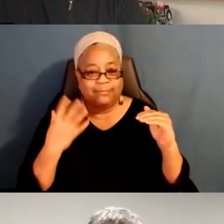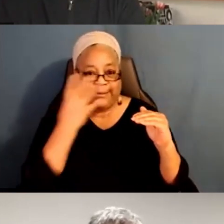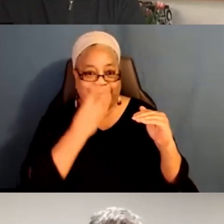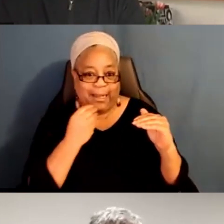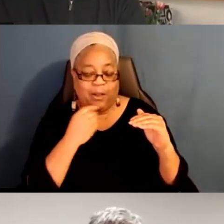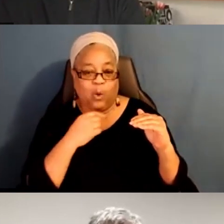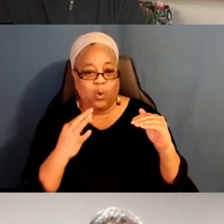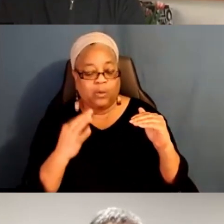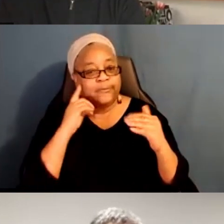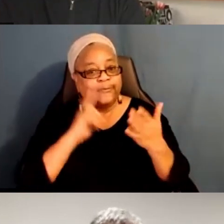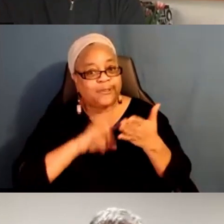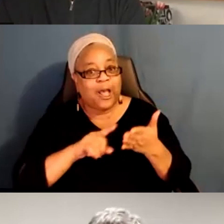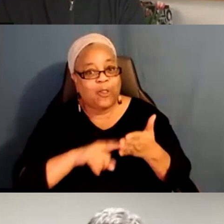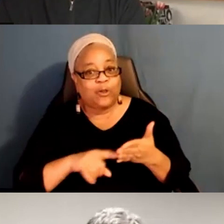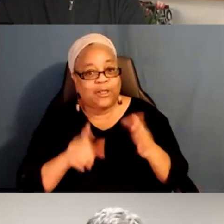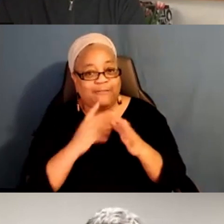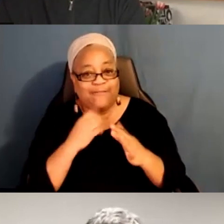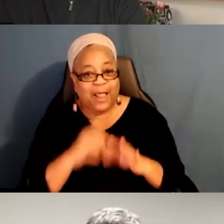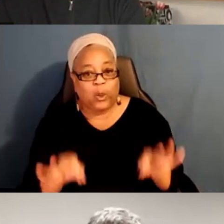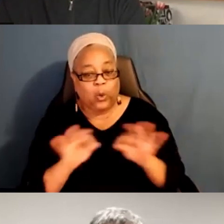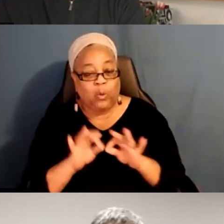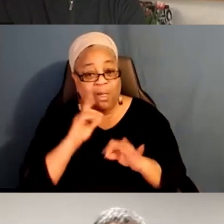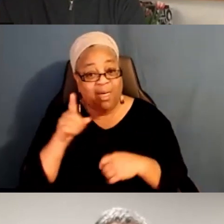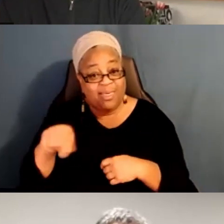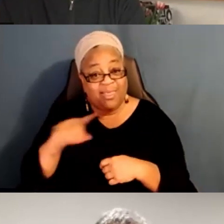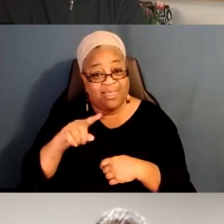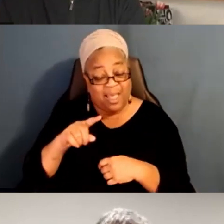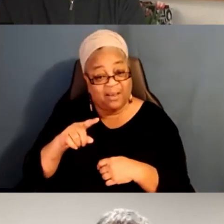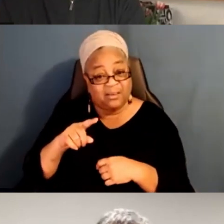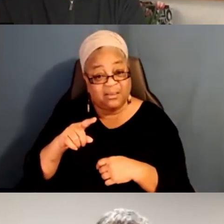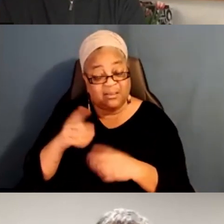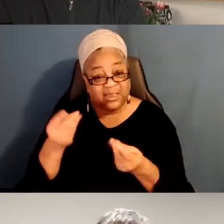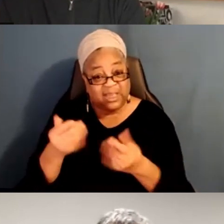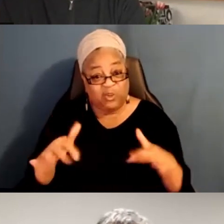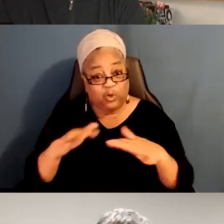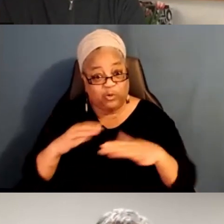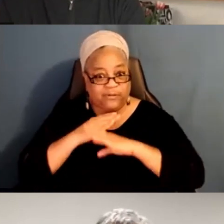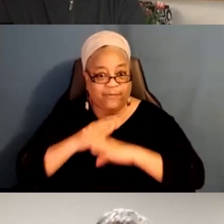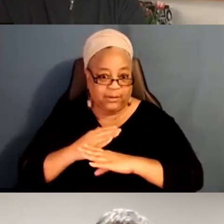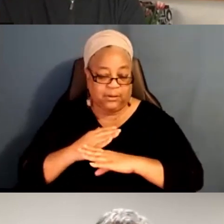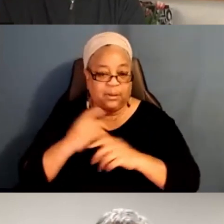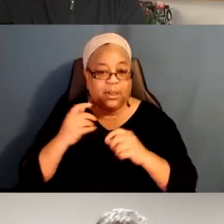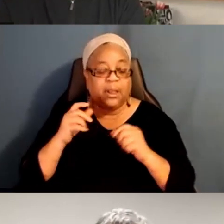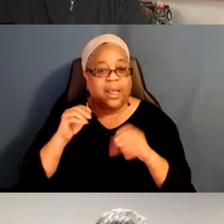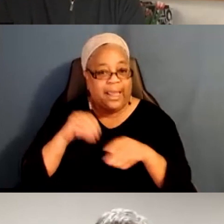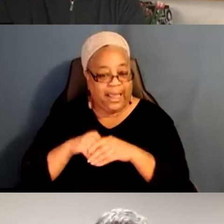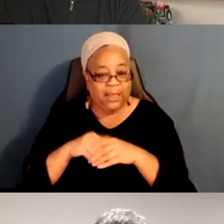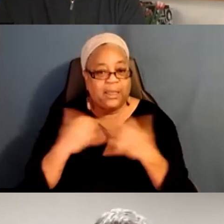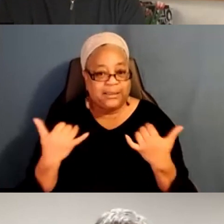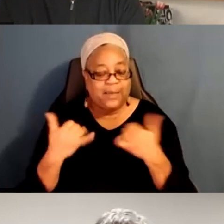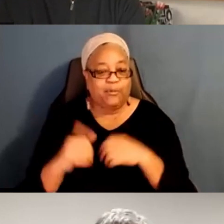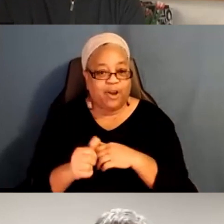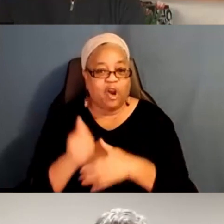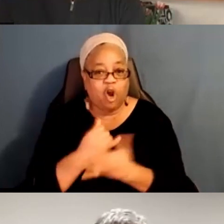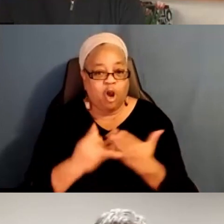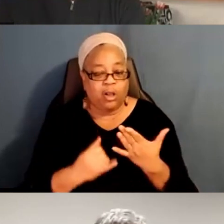That territory is well defended in contemporary art, and to put yourself in that conversation is to actually